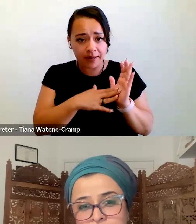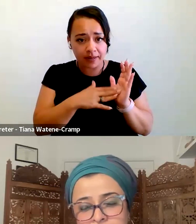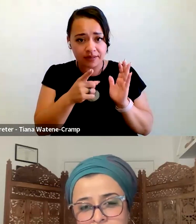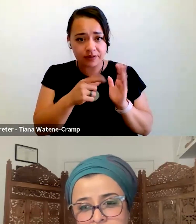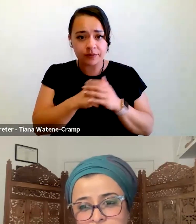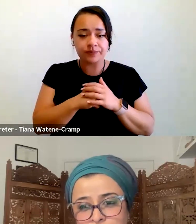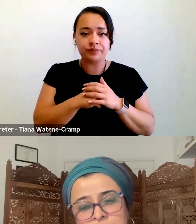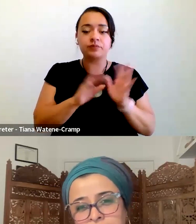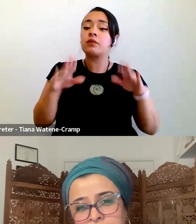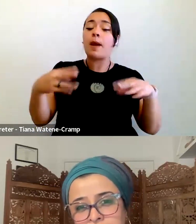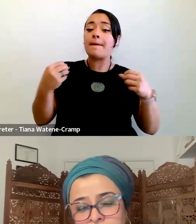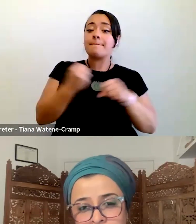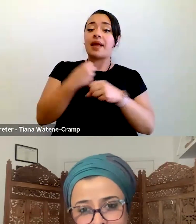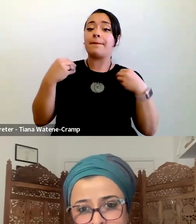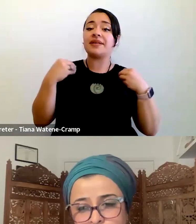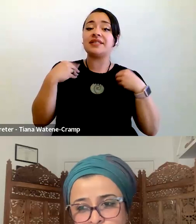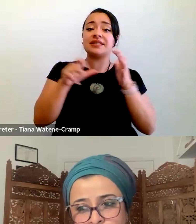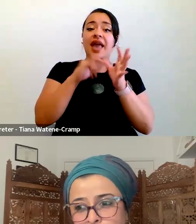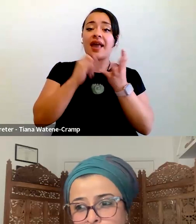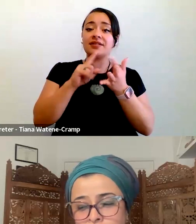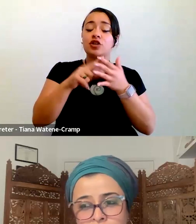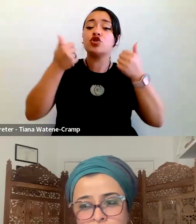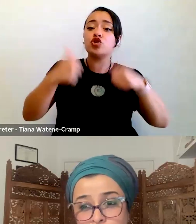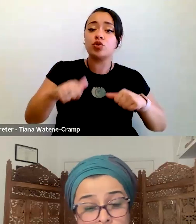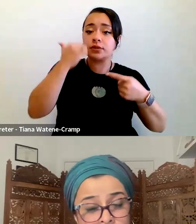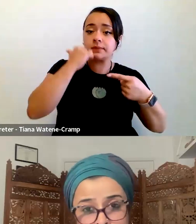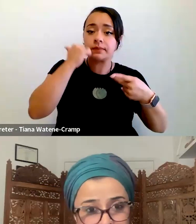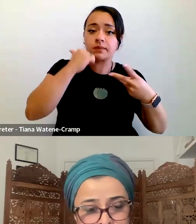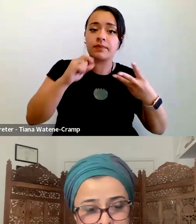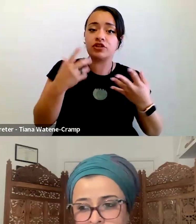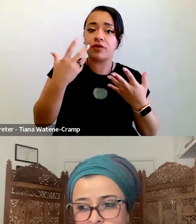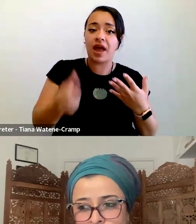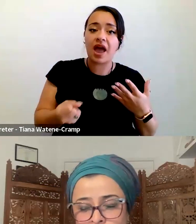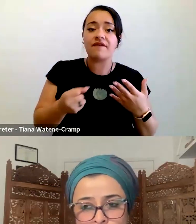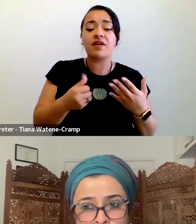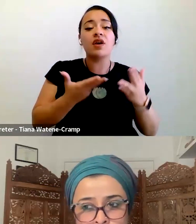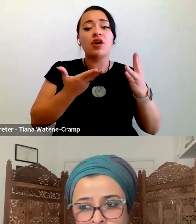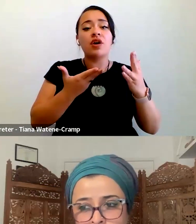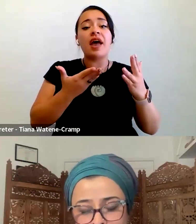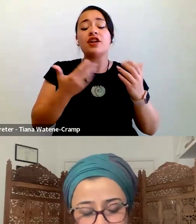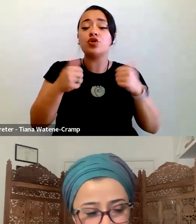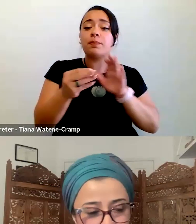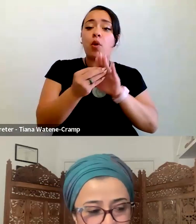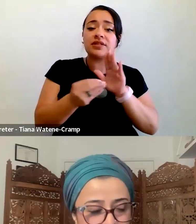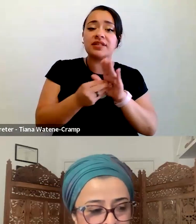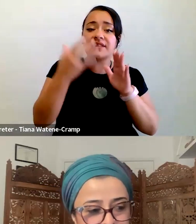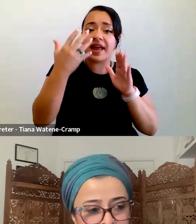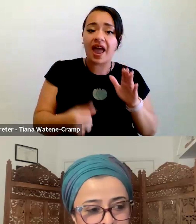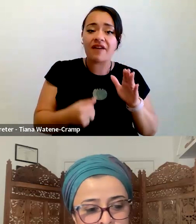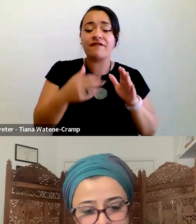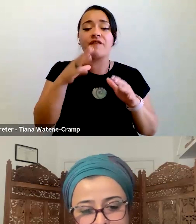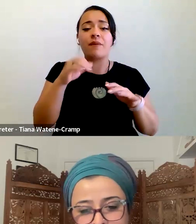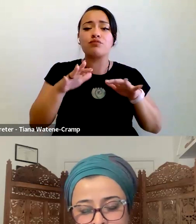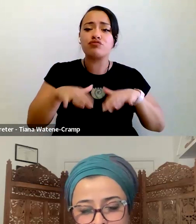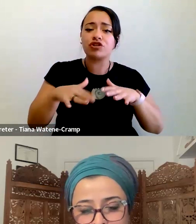Make a business case. Use the data sets that exist, which are available from either Diversity Arts Australia or abroad from Britain, from the British Arts